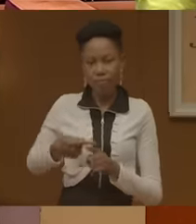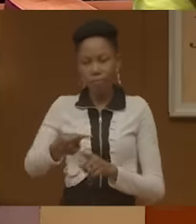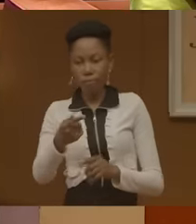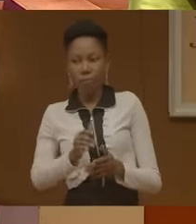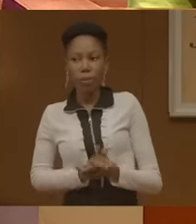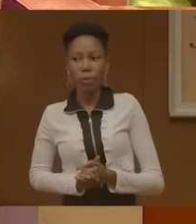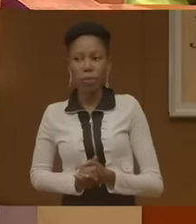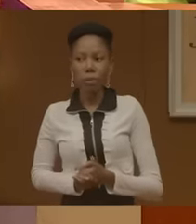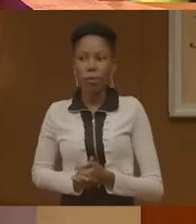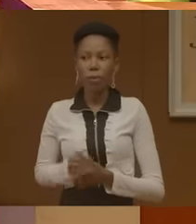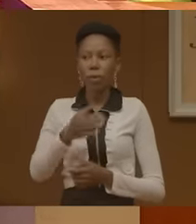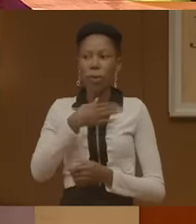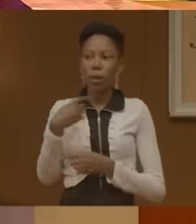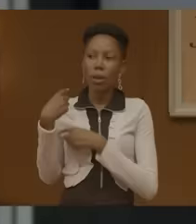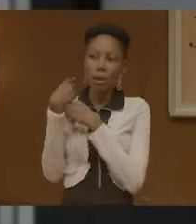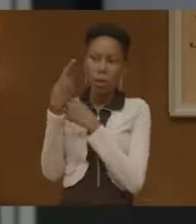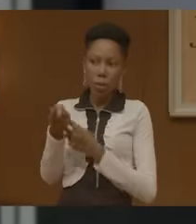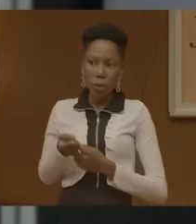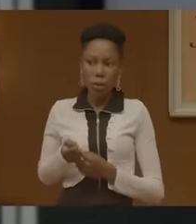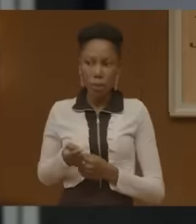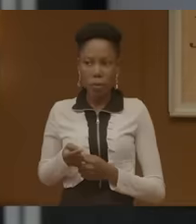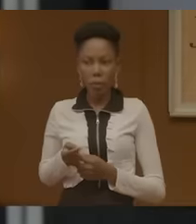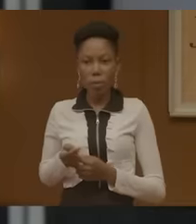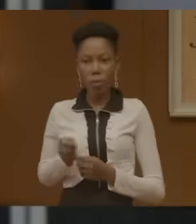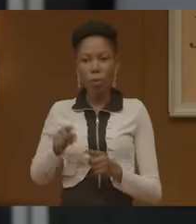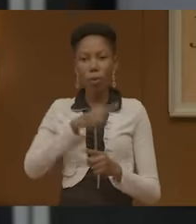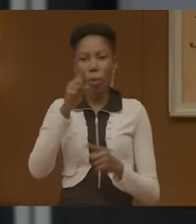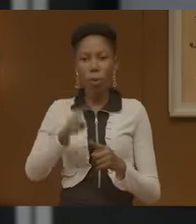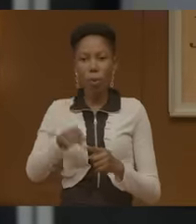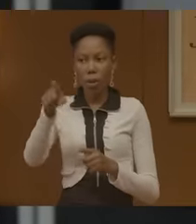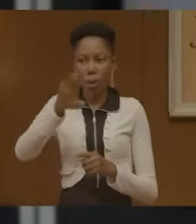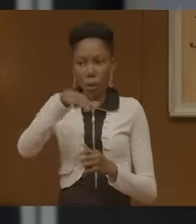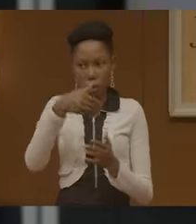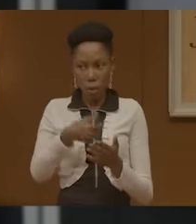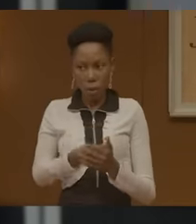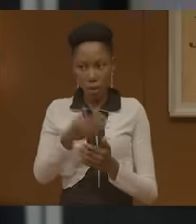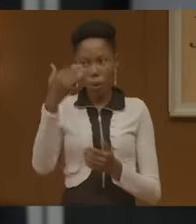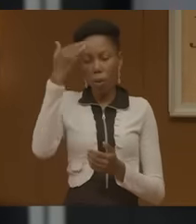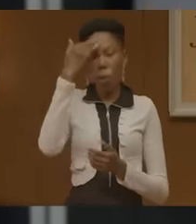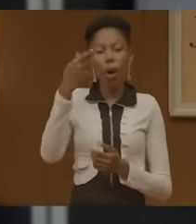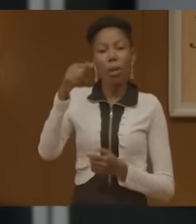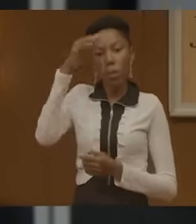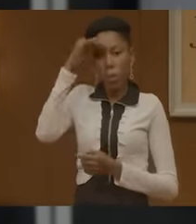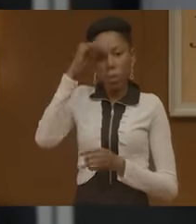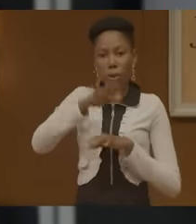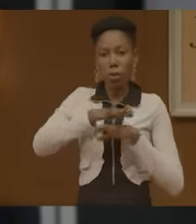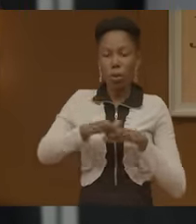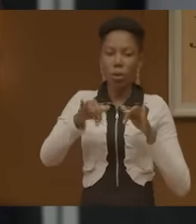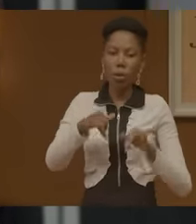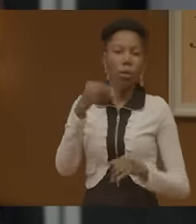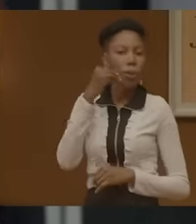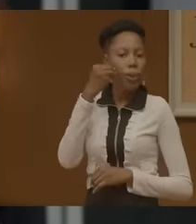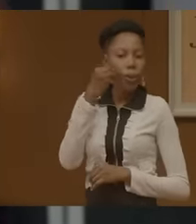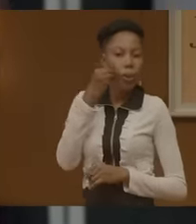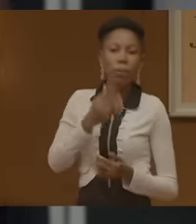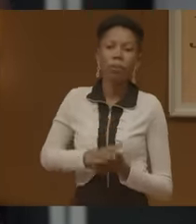boy, I took after him. The day I even came, that he, because he don't normally stay home, normally traveled.